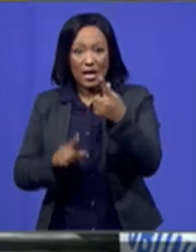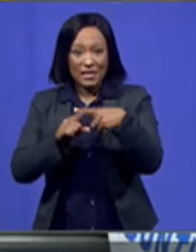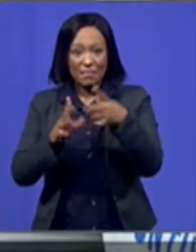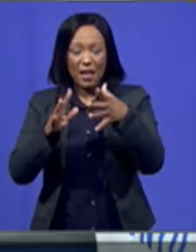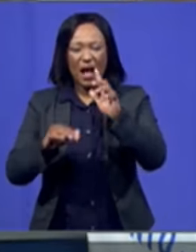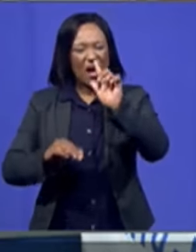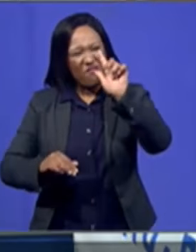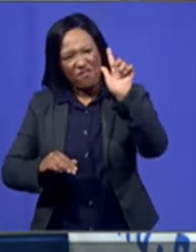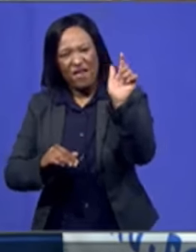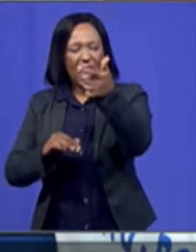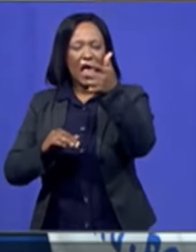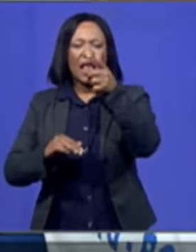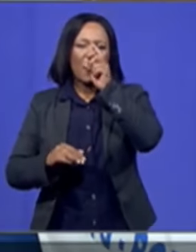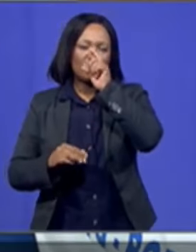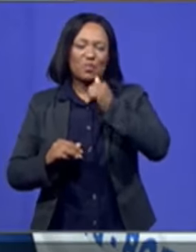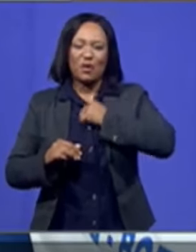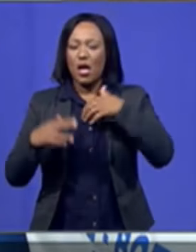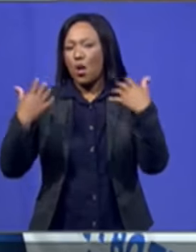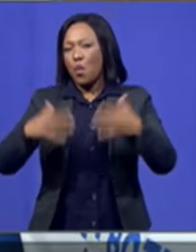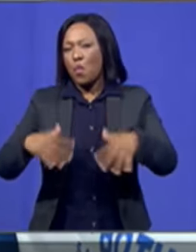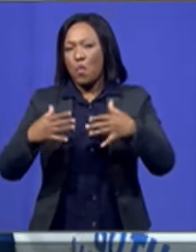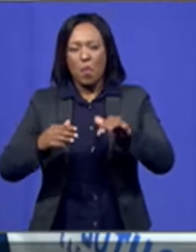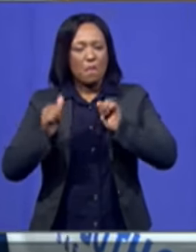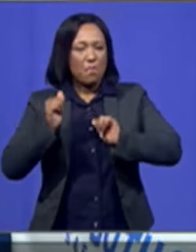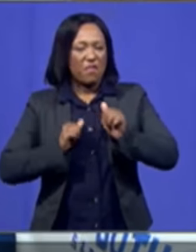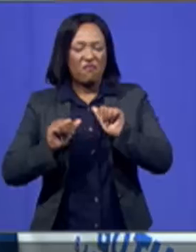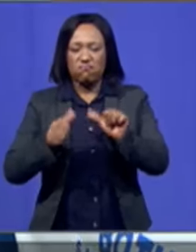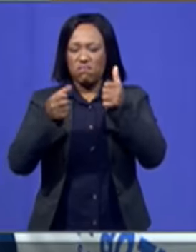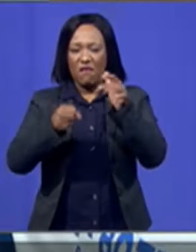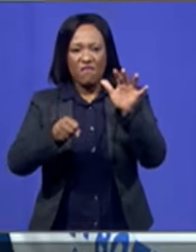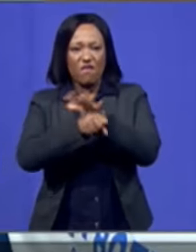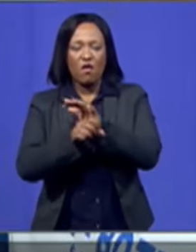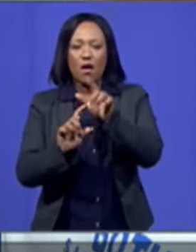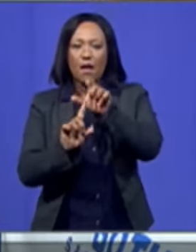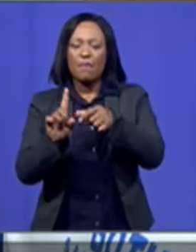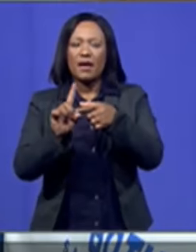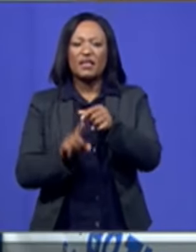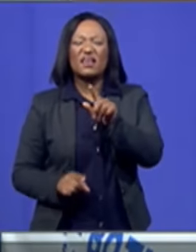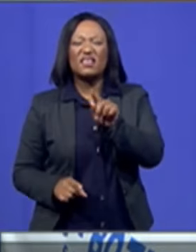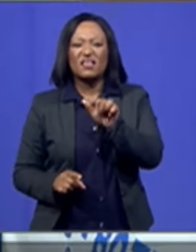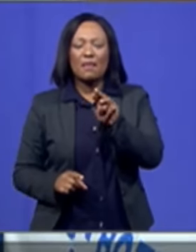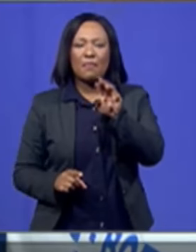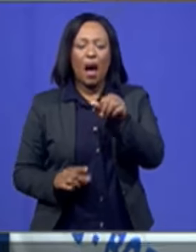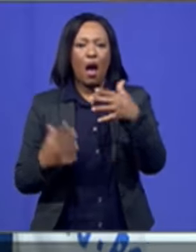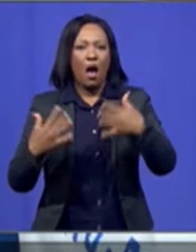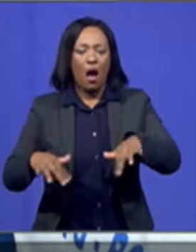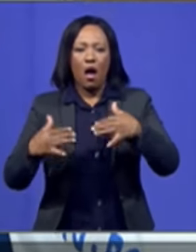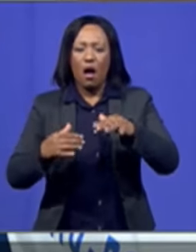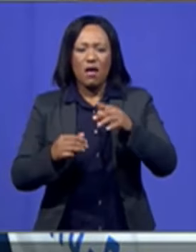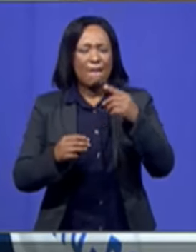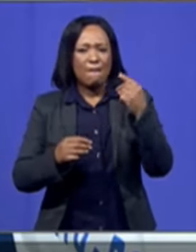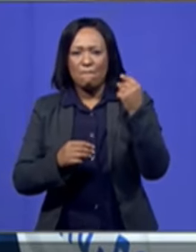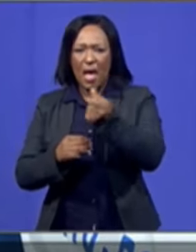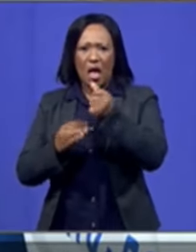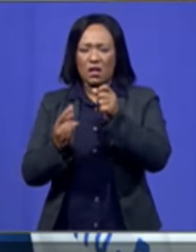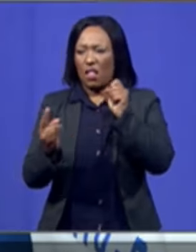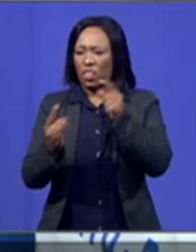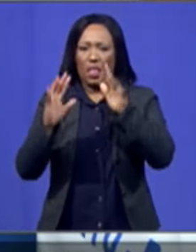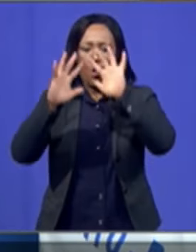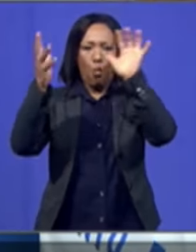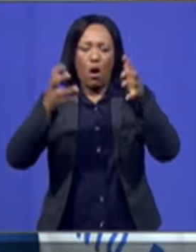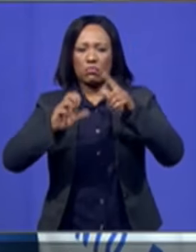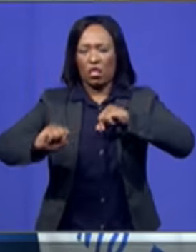rena ka fela bona o siaka batho ba di ile o tlala seat mara Tembo Morambulo o ile a batla ntho nngwe ya lo le fatse ka mokalile la